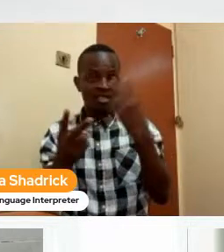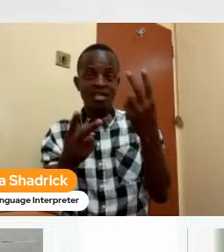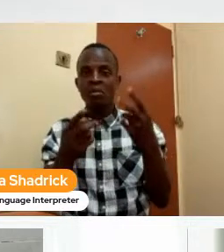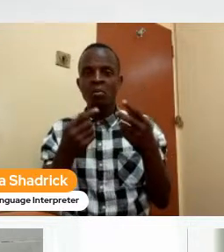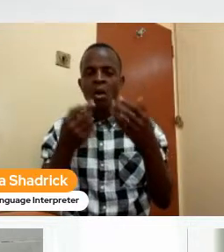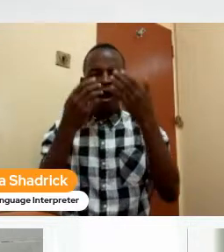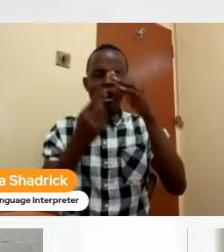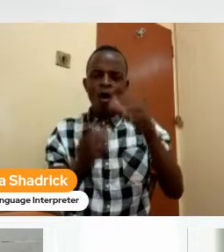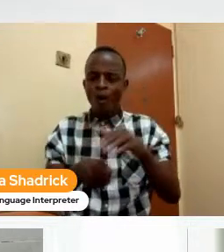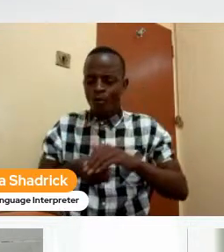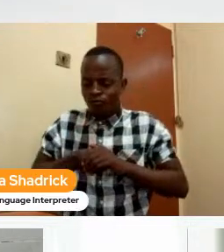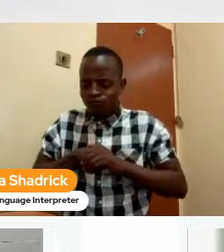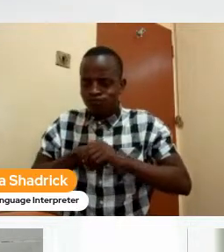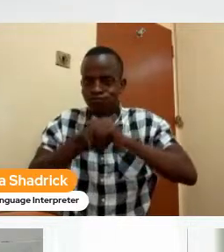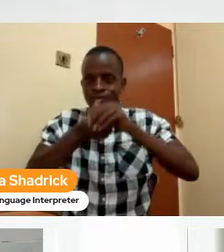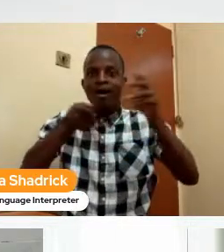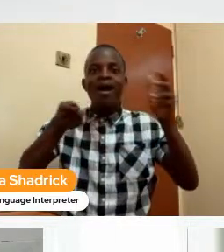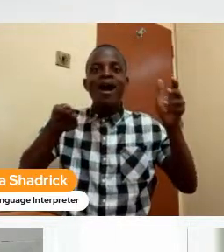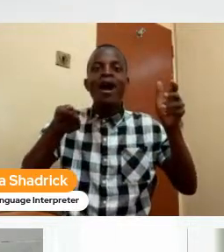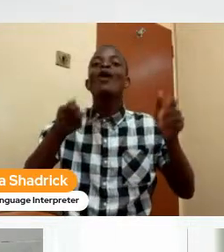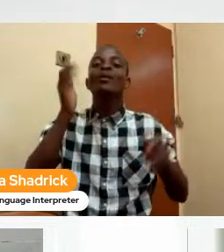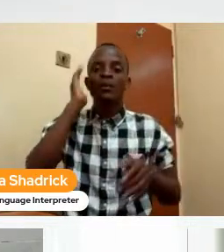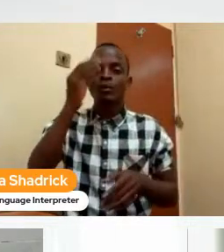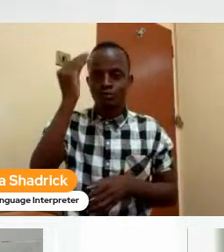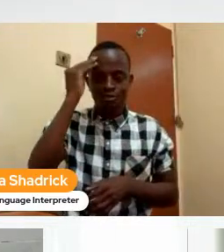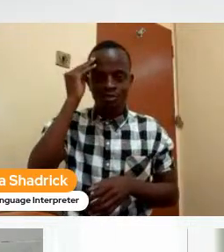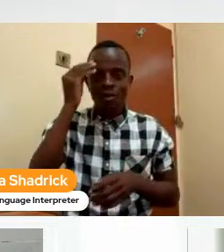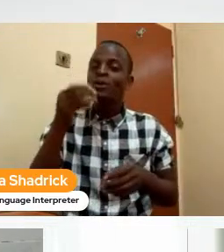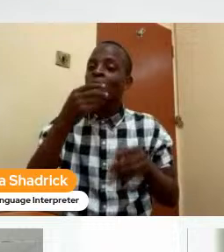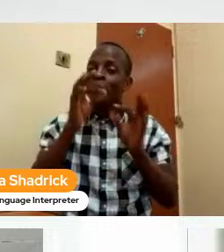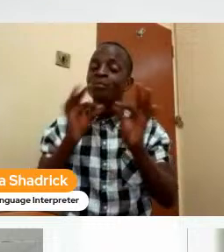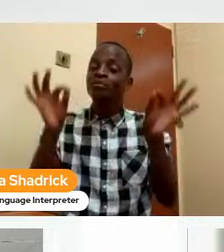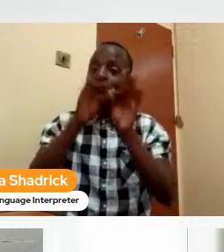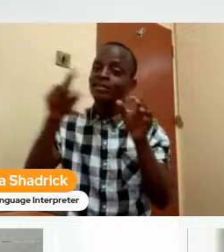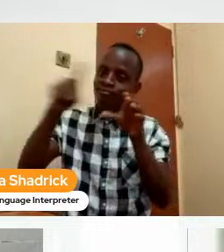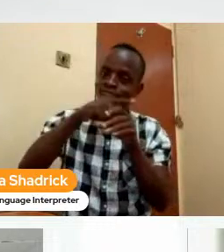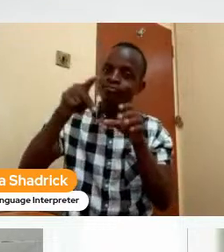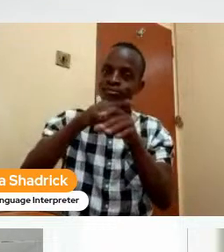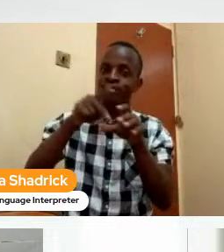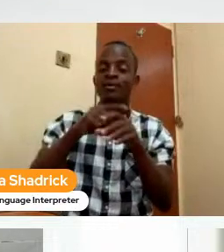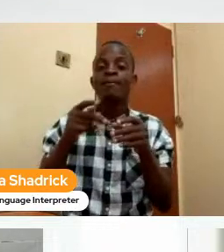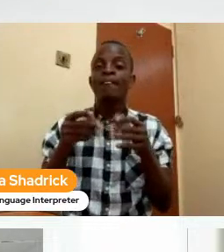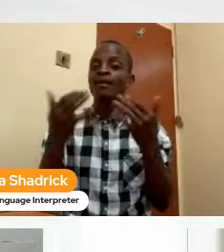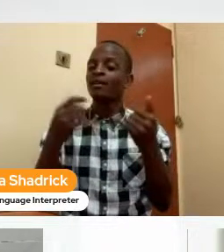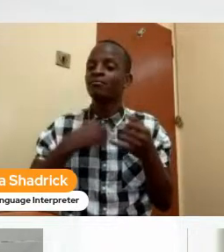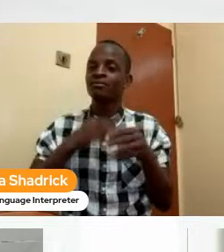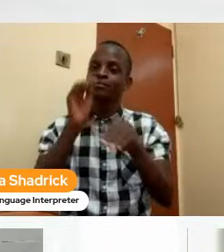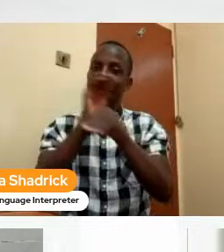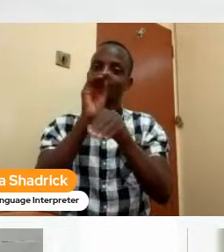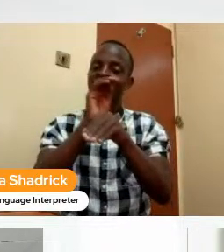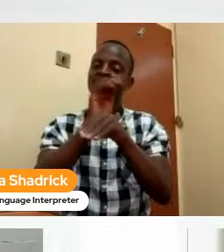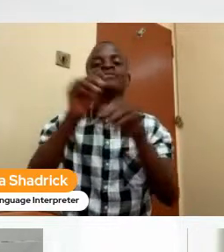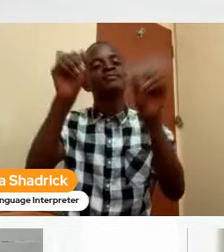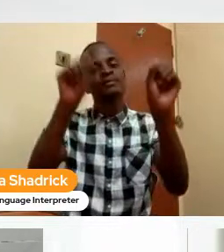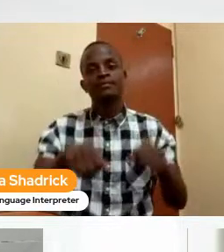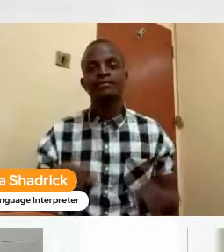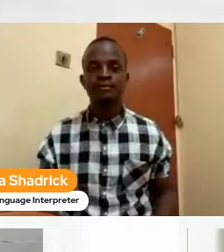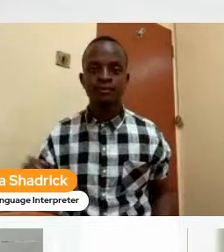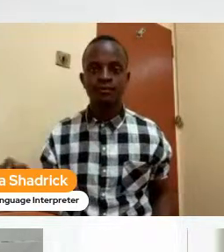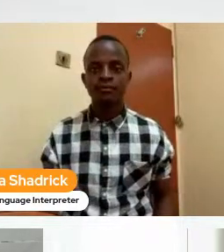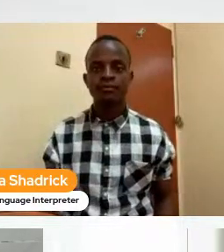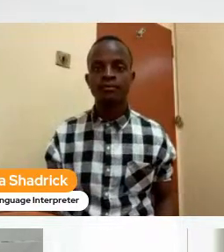to continue to encourage you to participate in this particular race. So I think that for me is the takeaway.